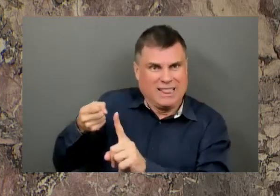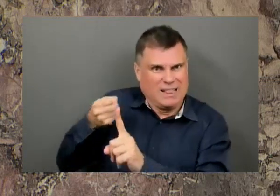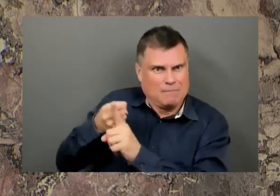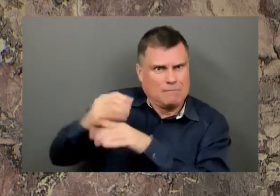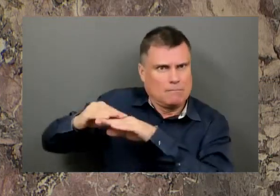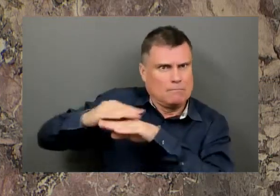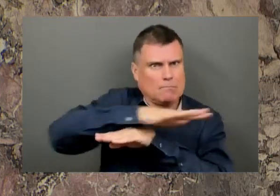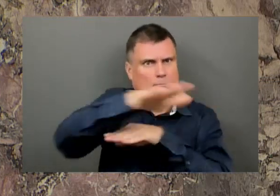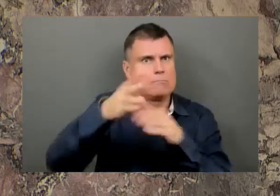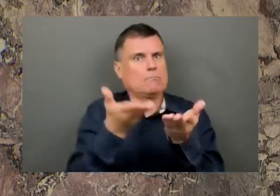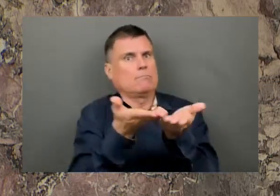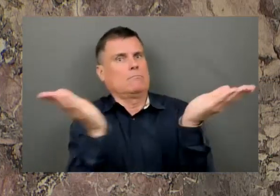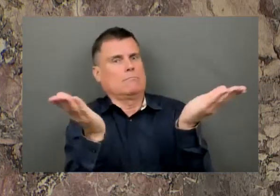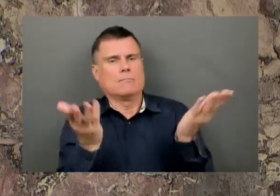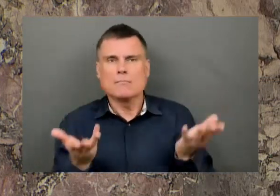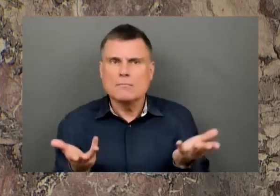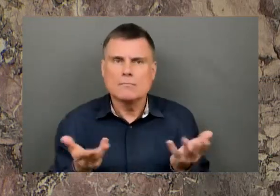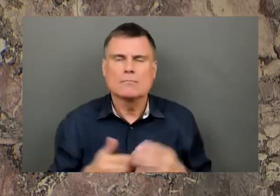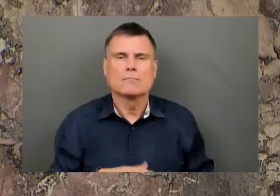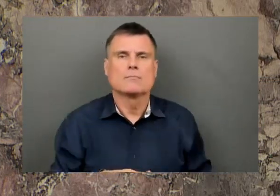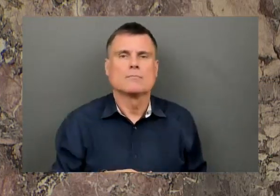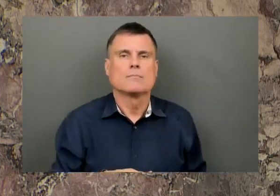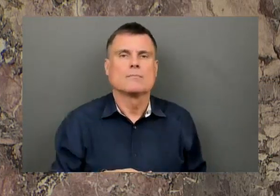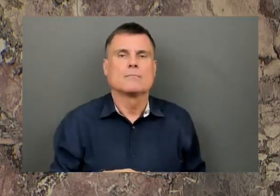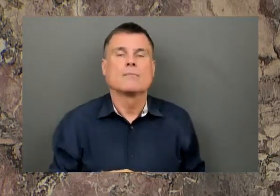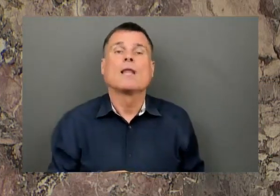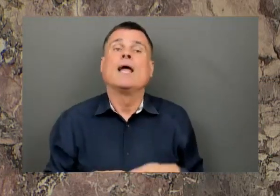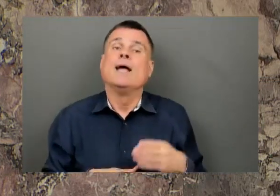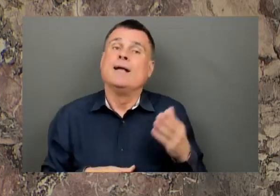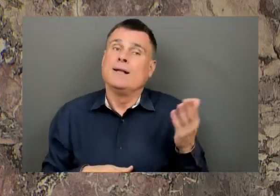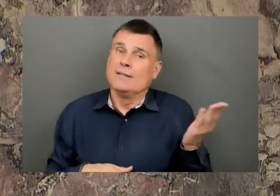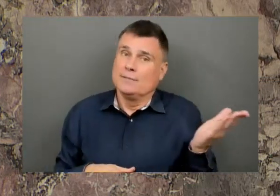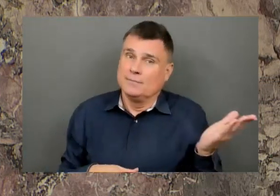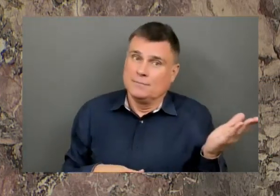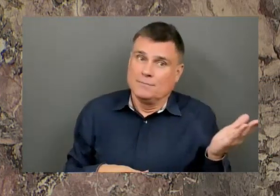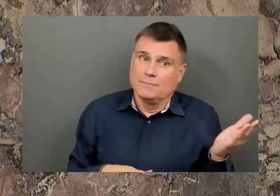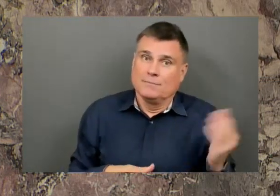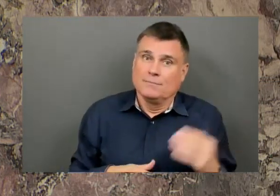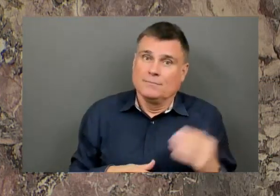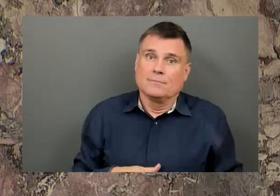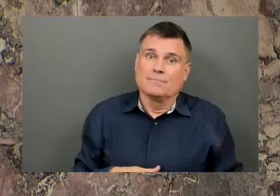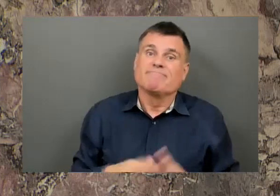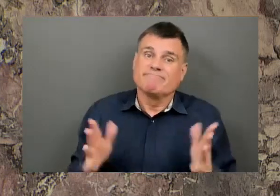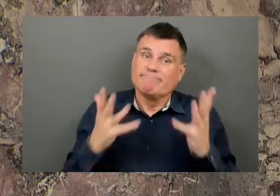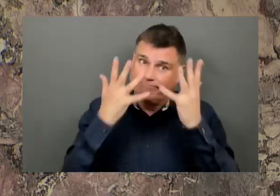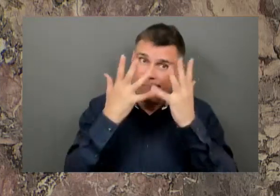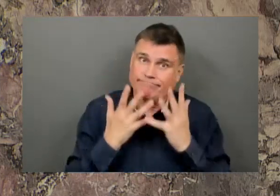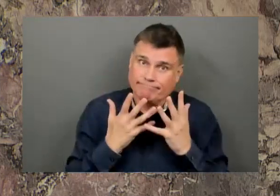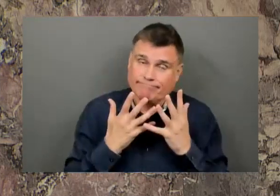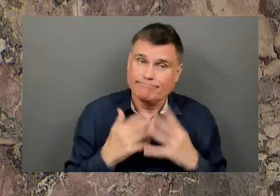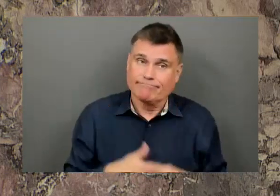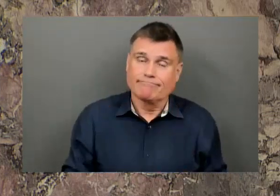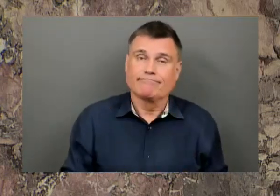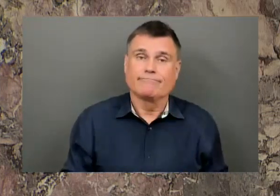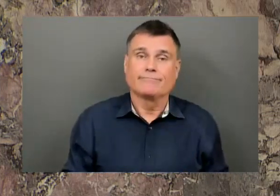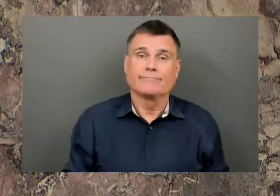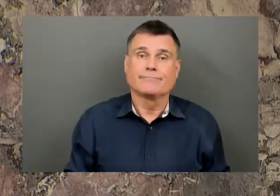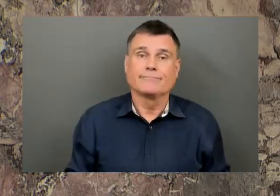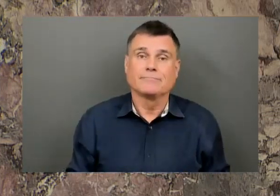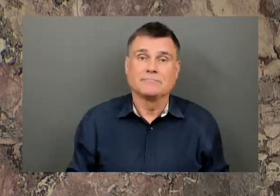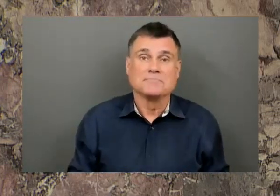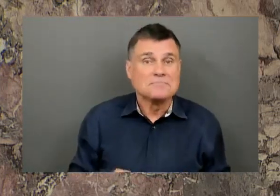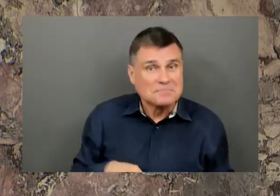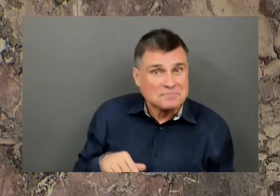when we're dealing with questions of addressing permitted projects as well as addressing the very